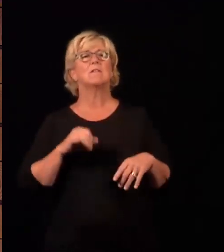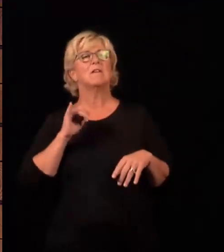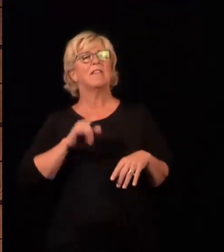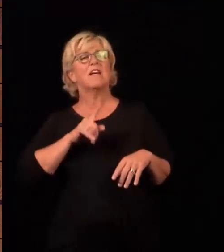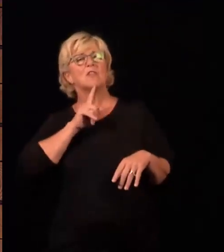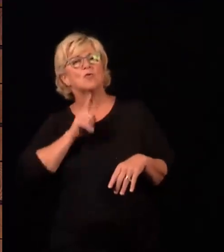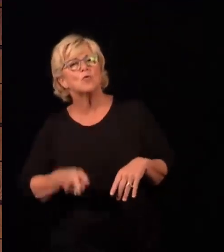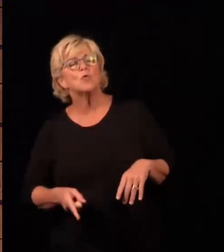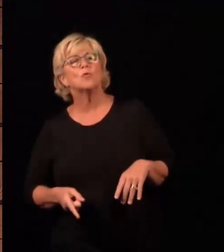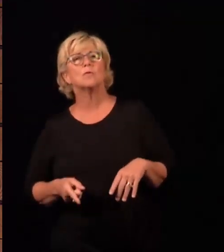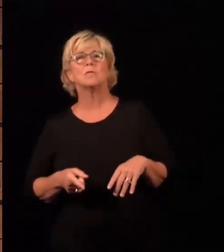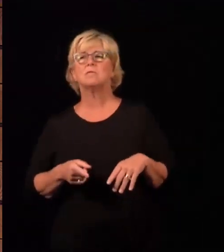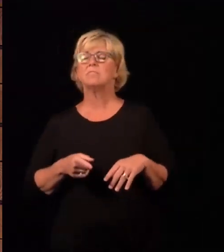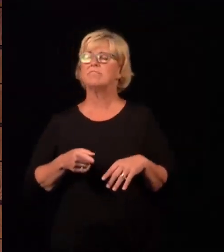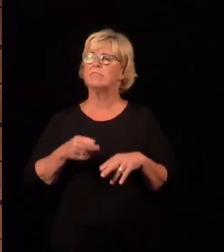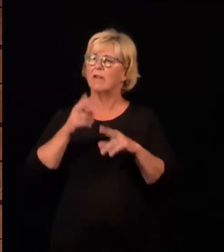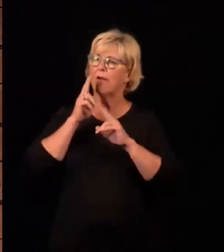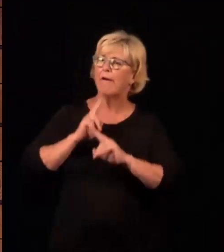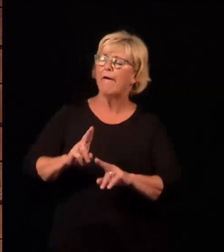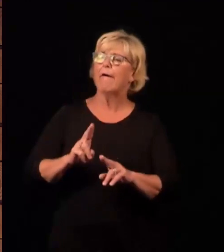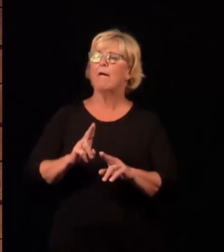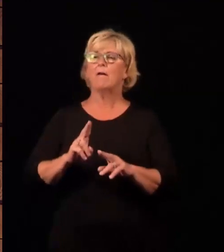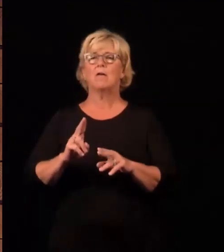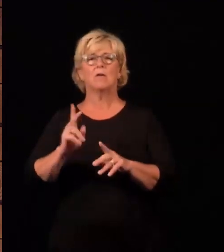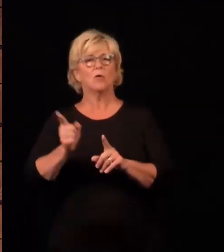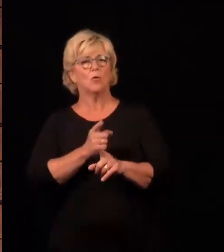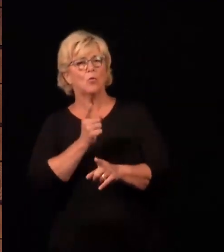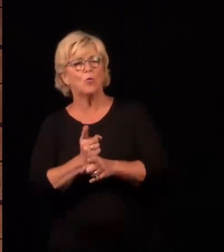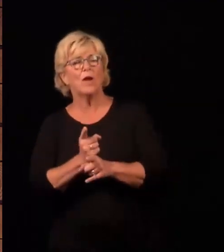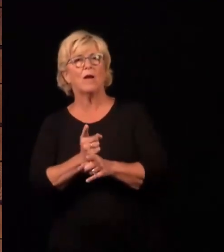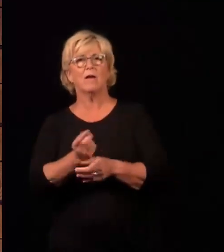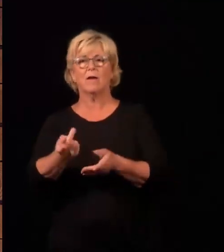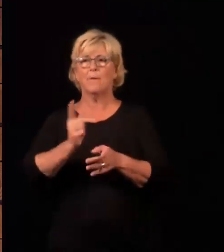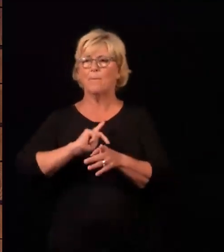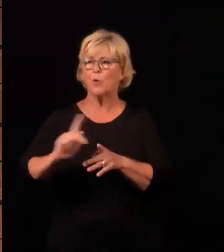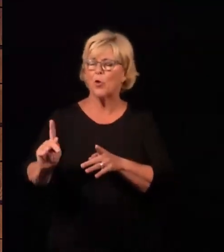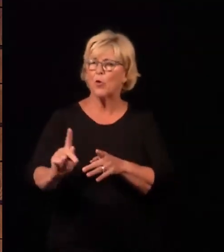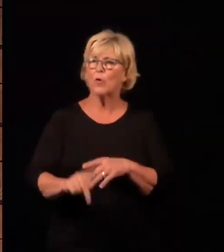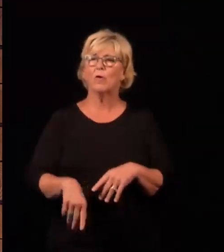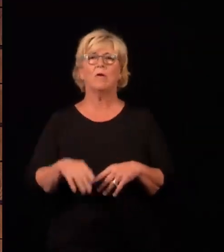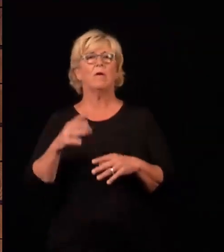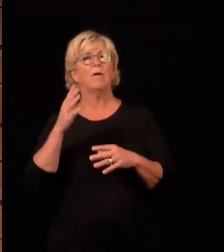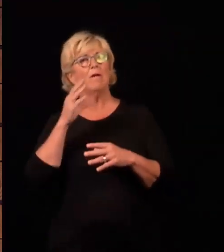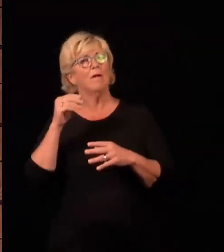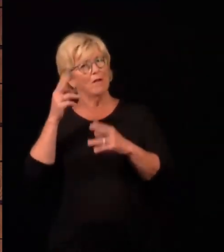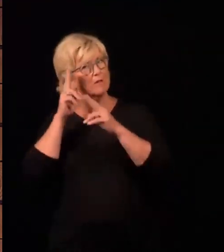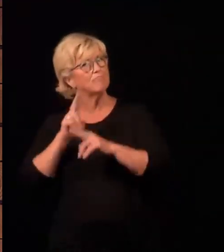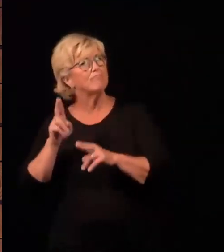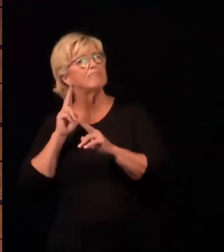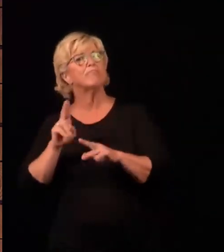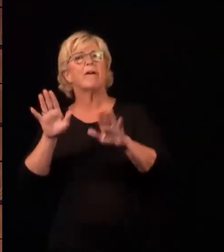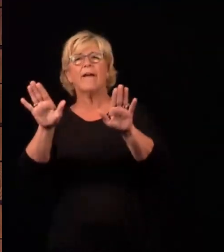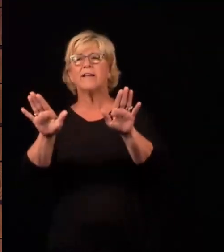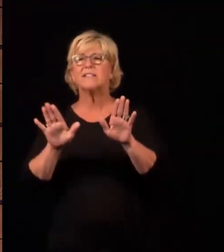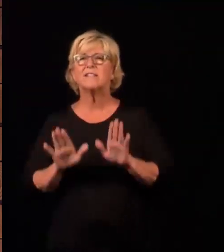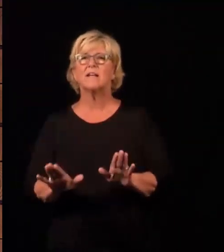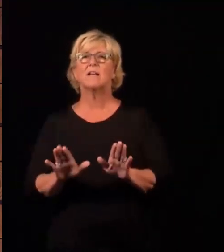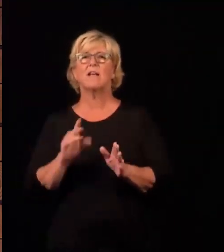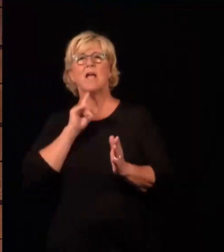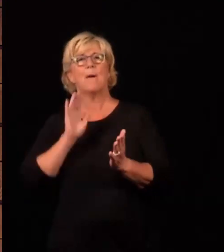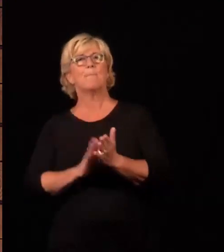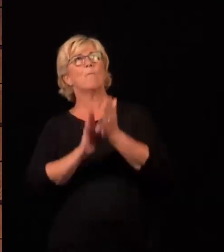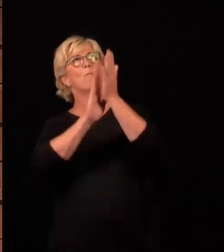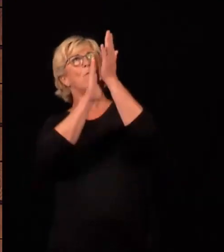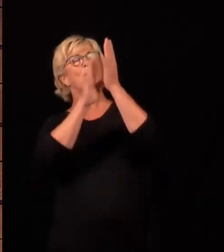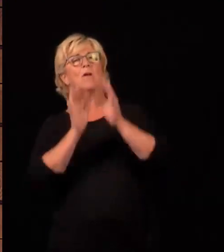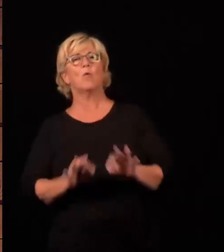true and noble and right and pure and lovely and admirable, excellent and